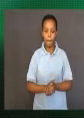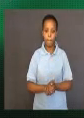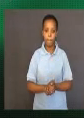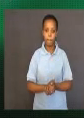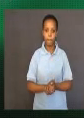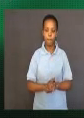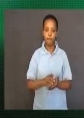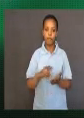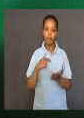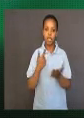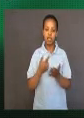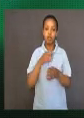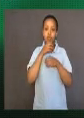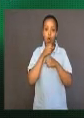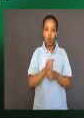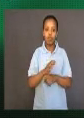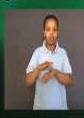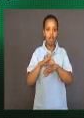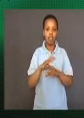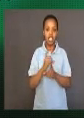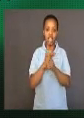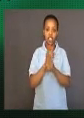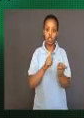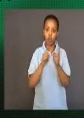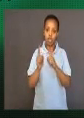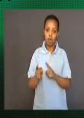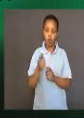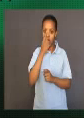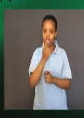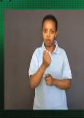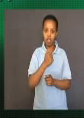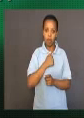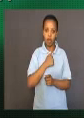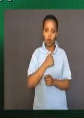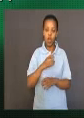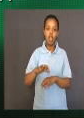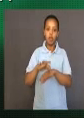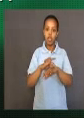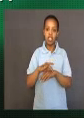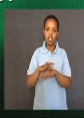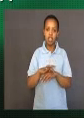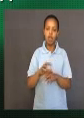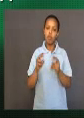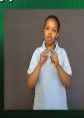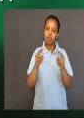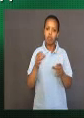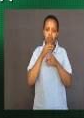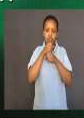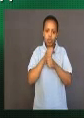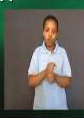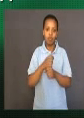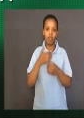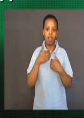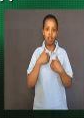In old Earth creationism, it is believed that the earth is very old, but